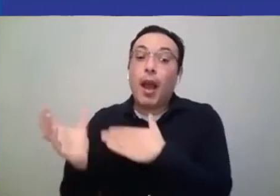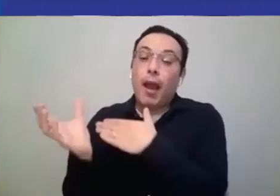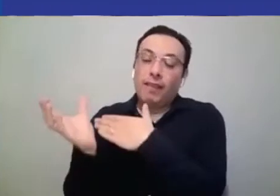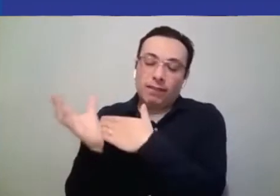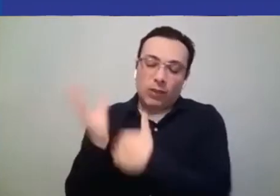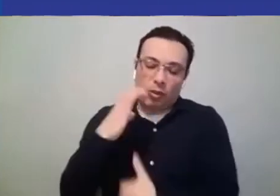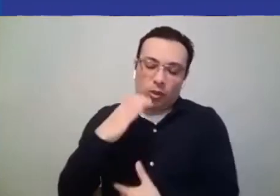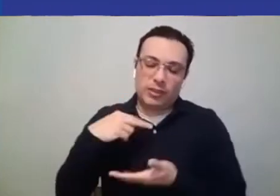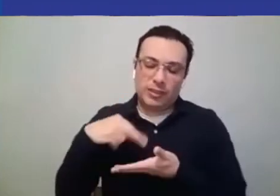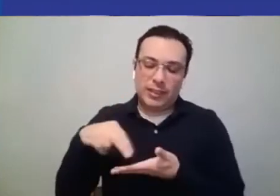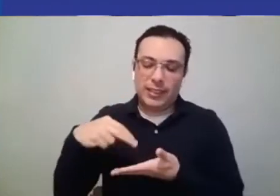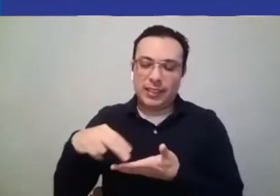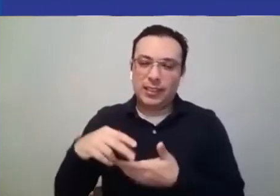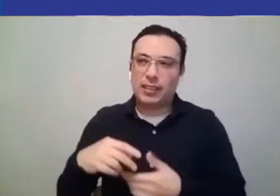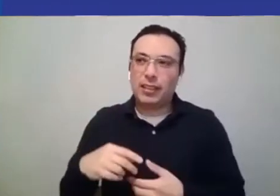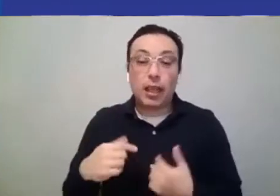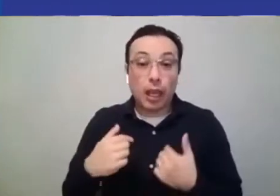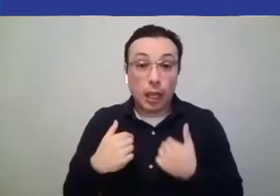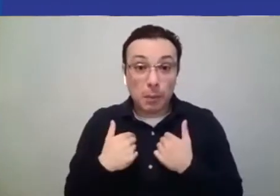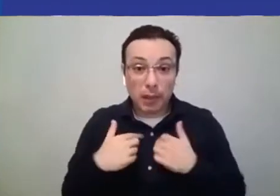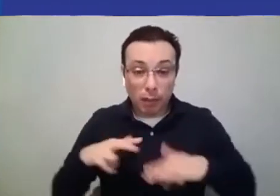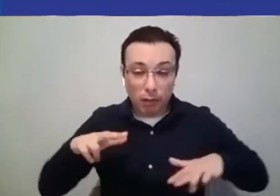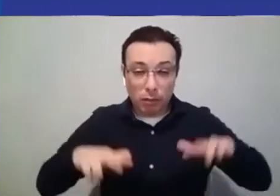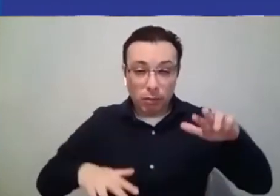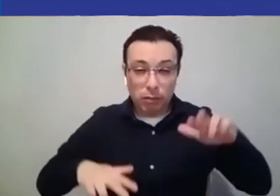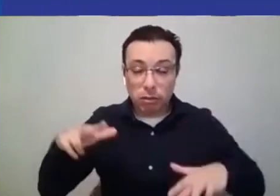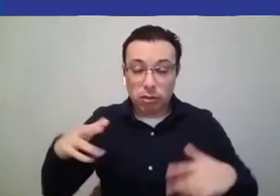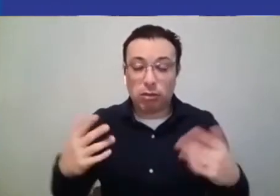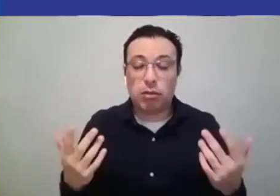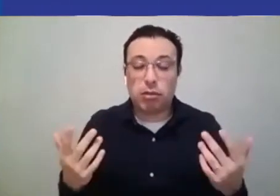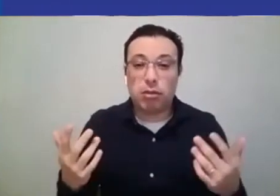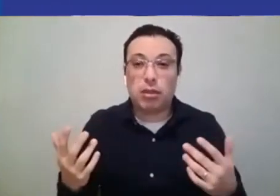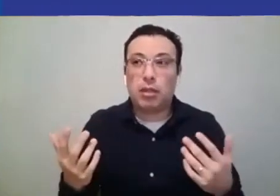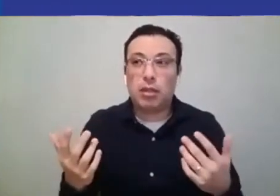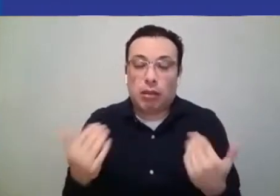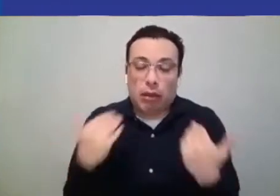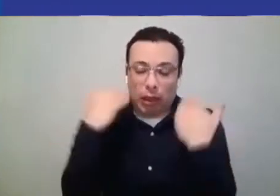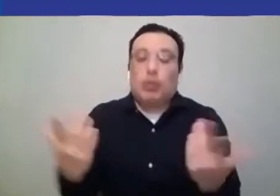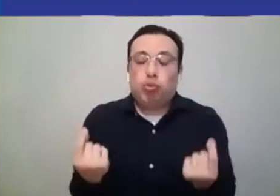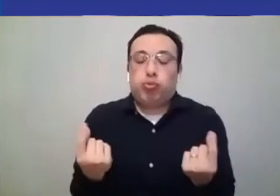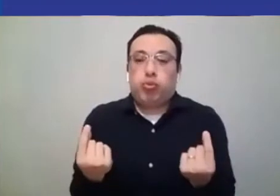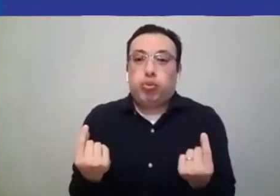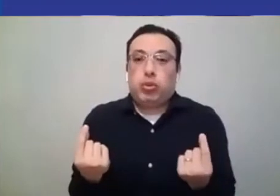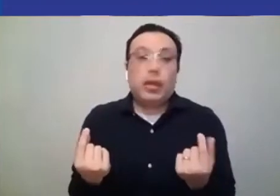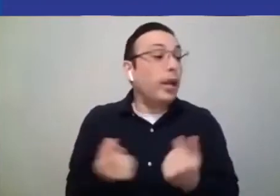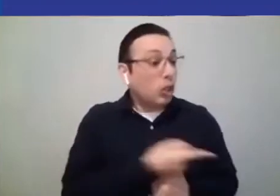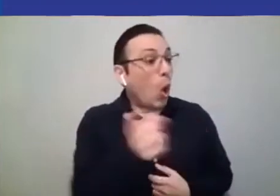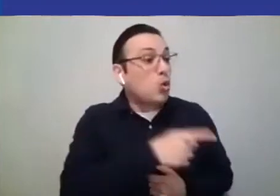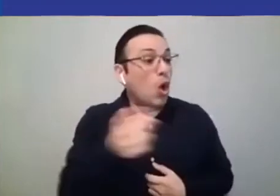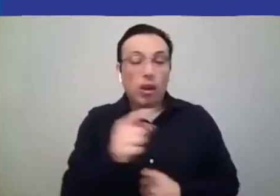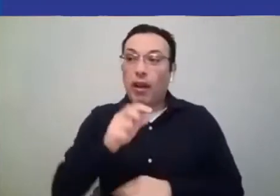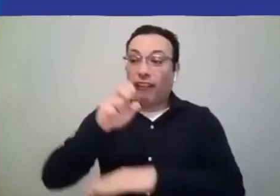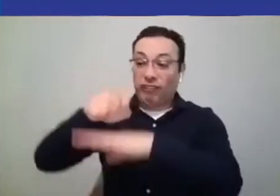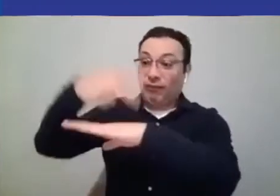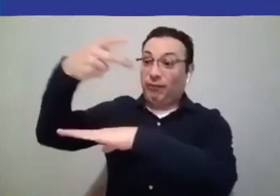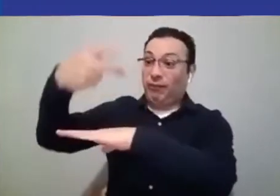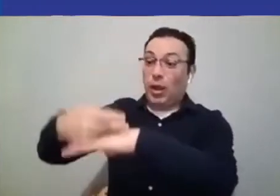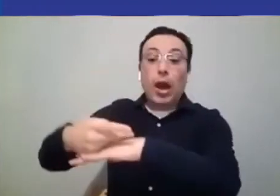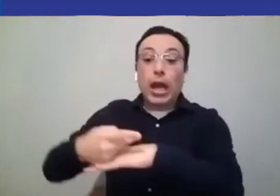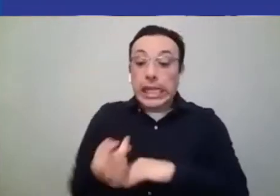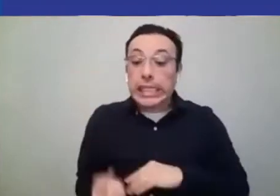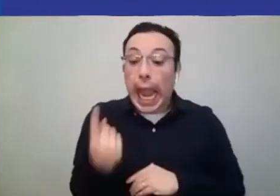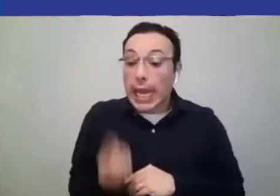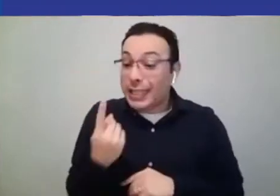know, make me dance. You know, I didn't know what I was doing. And they were like, Jyoti, get up there and dance. And I would